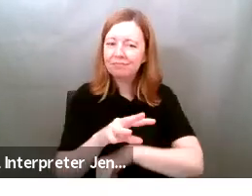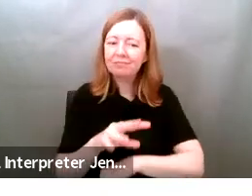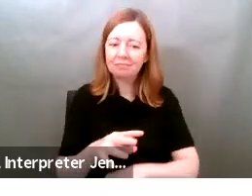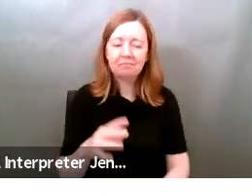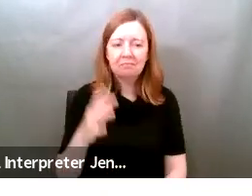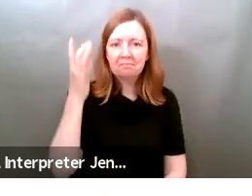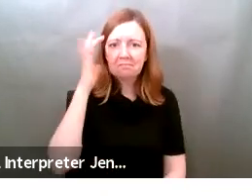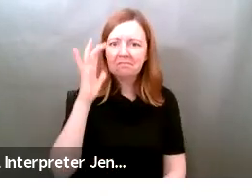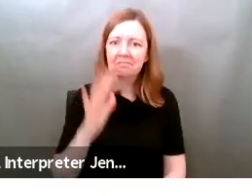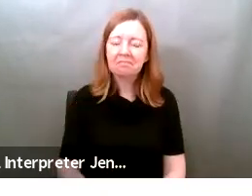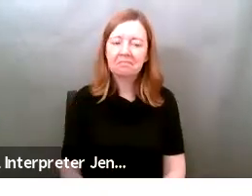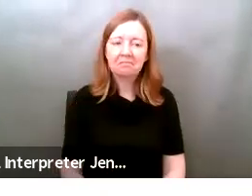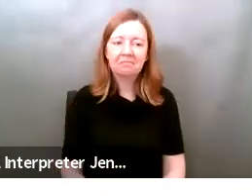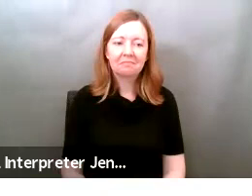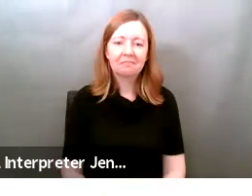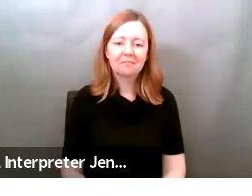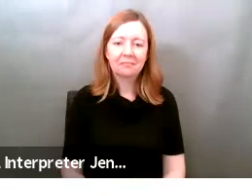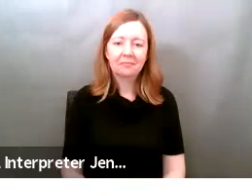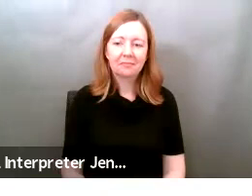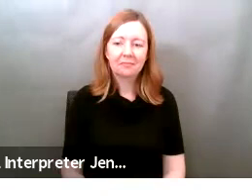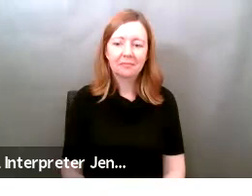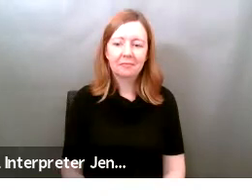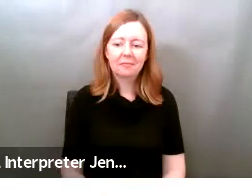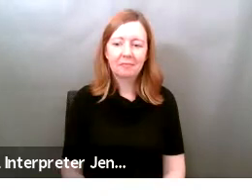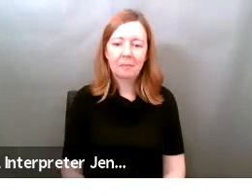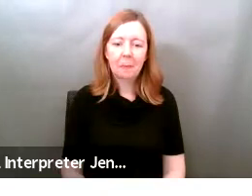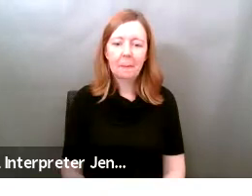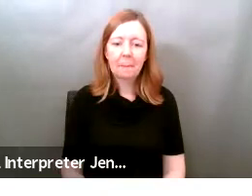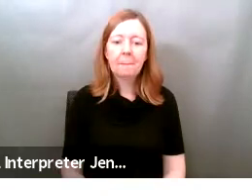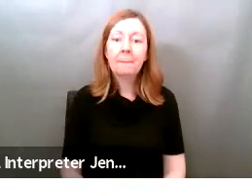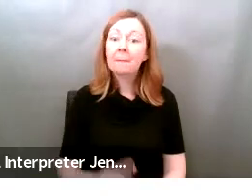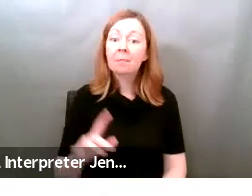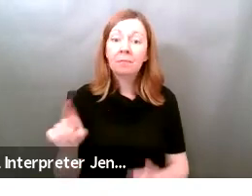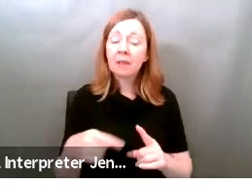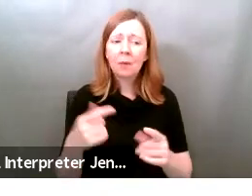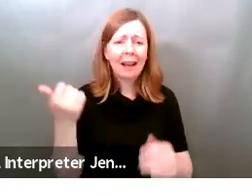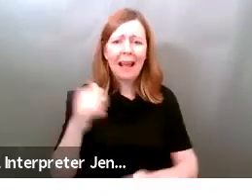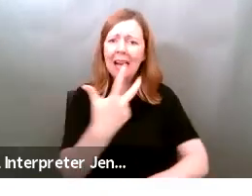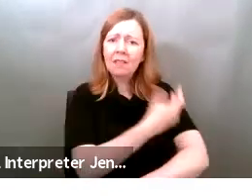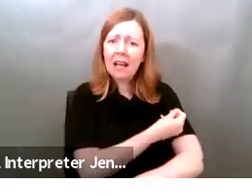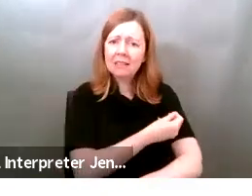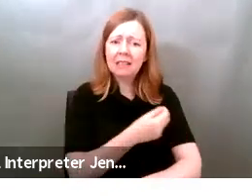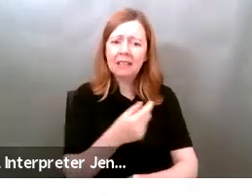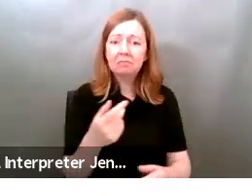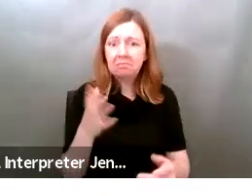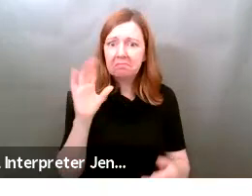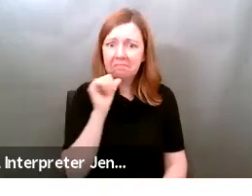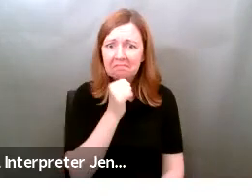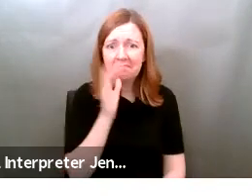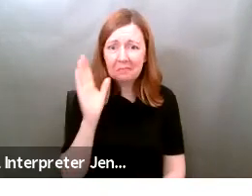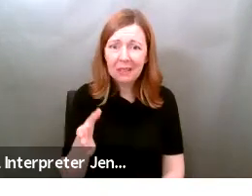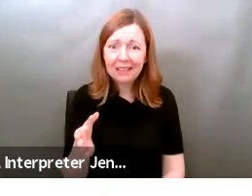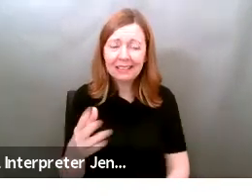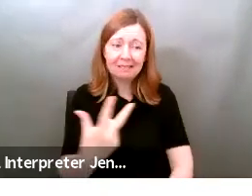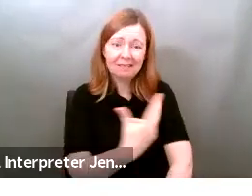to. So I think we should all expect when we get any vaccine that it's going to hurt. It hurts when